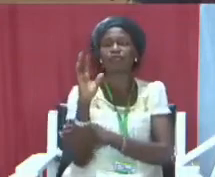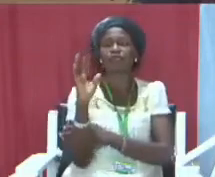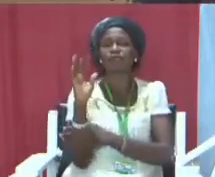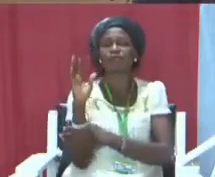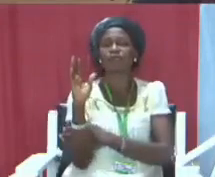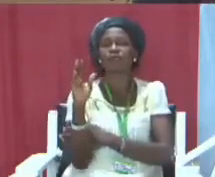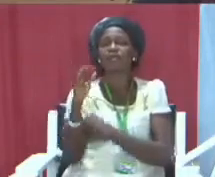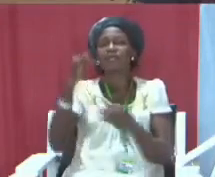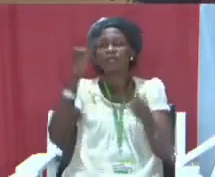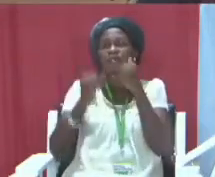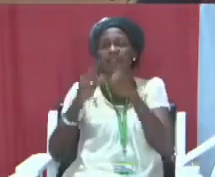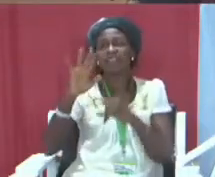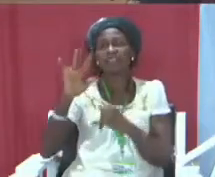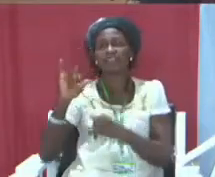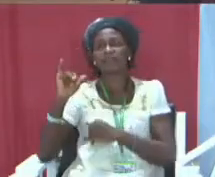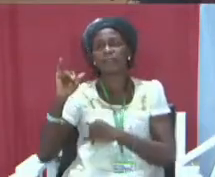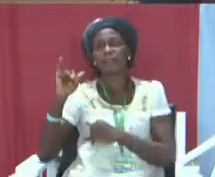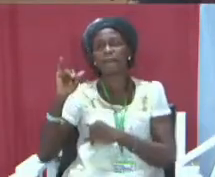Finally,